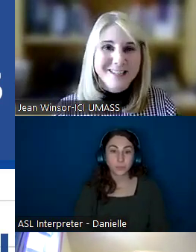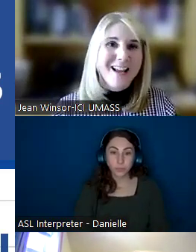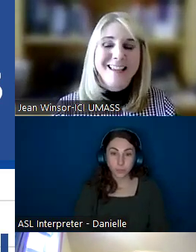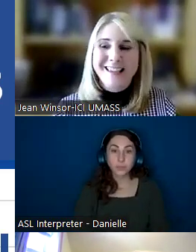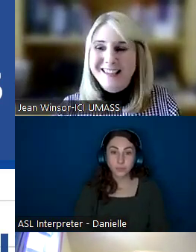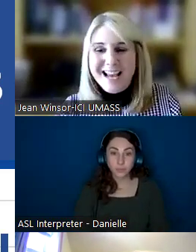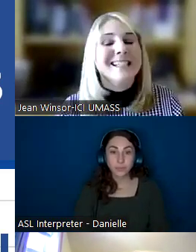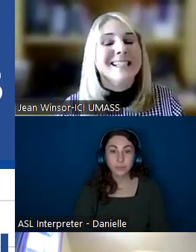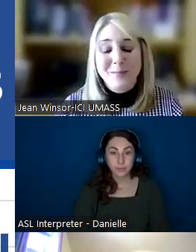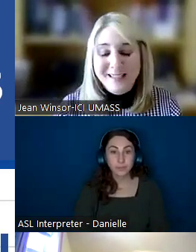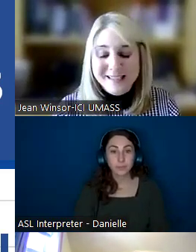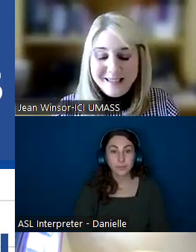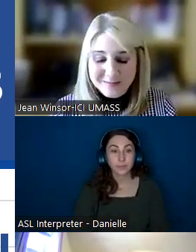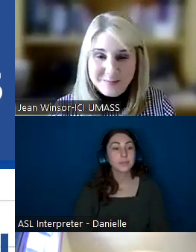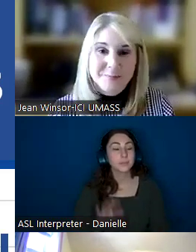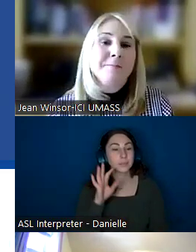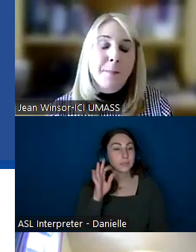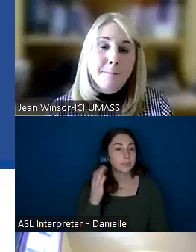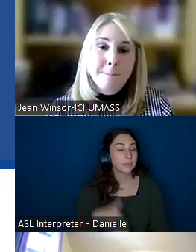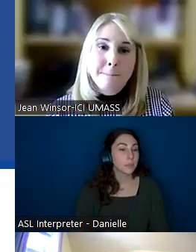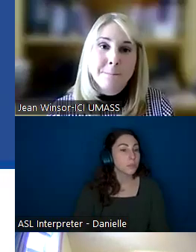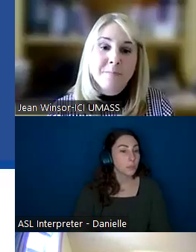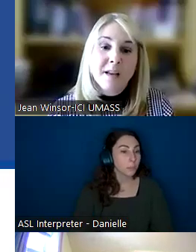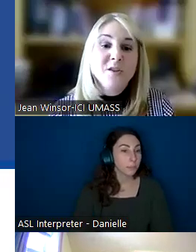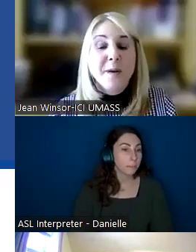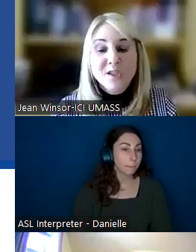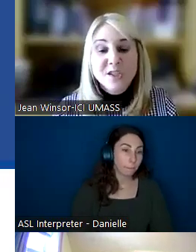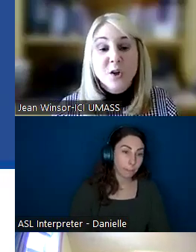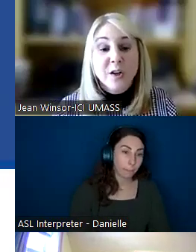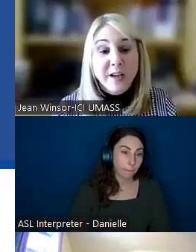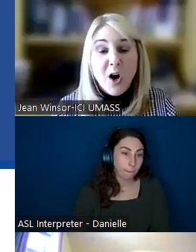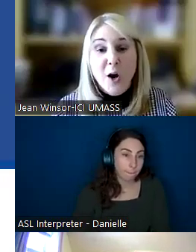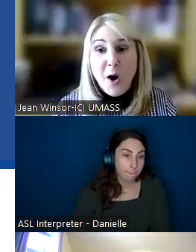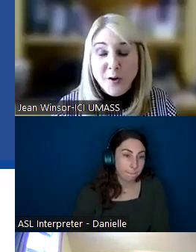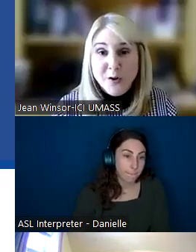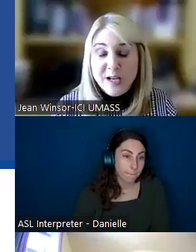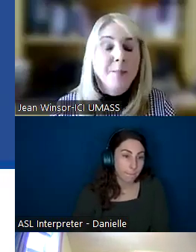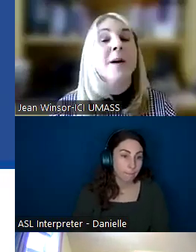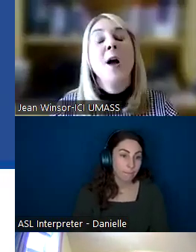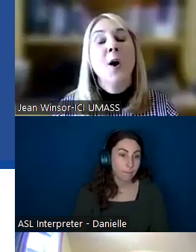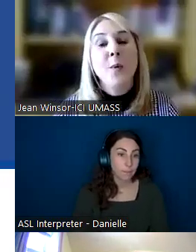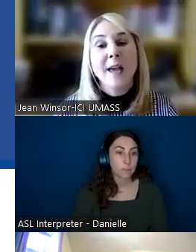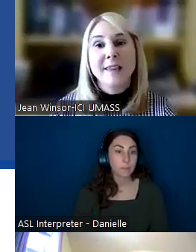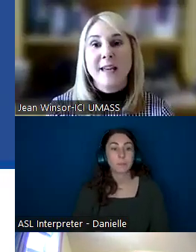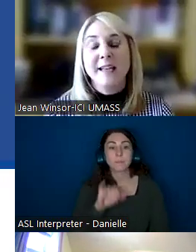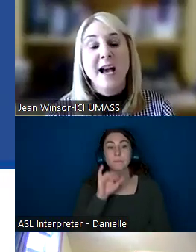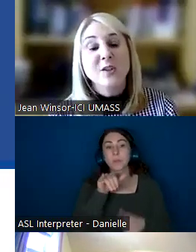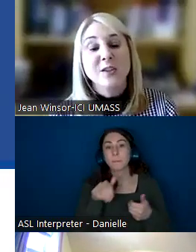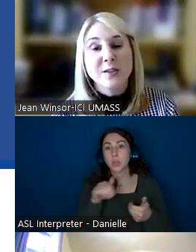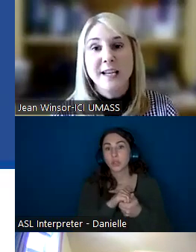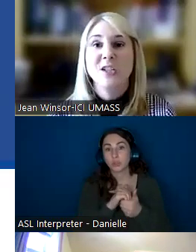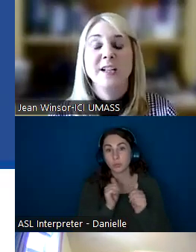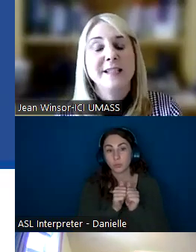Okay, so next slide, please. So I mentioned earlier our partnership with the